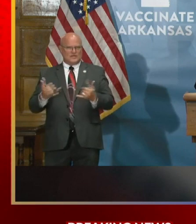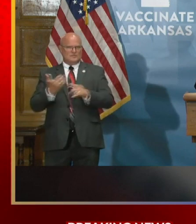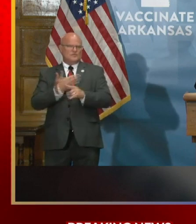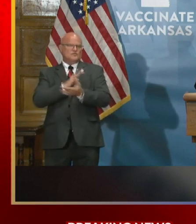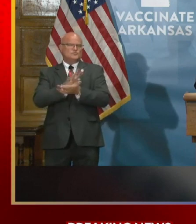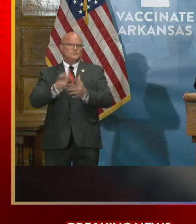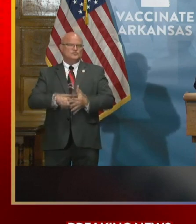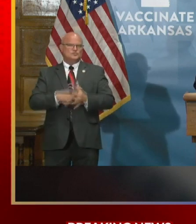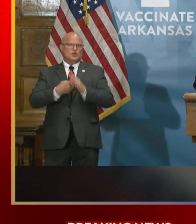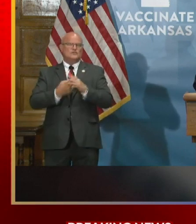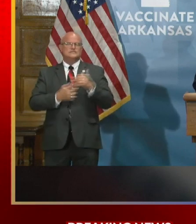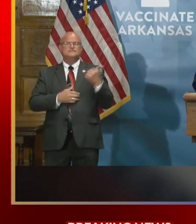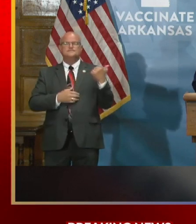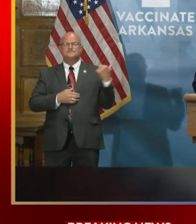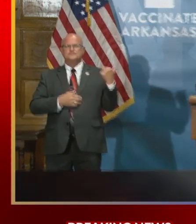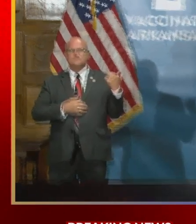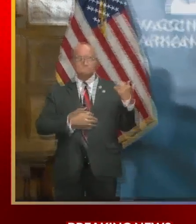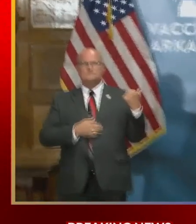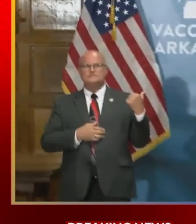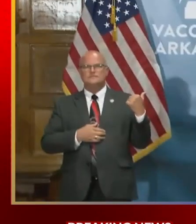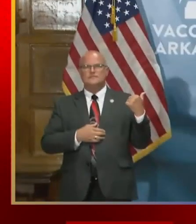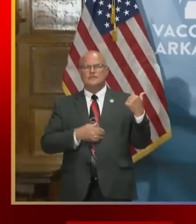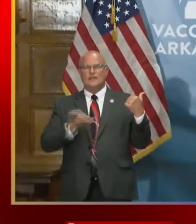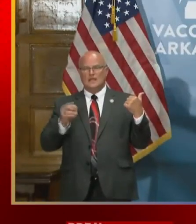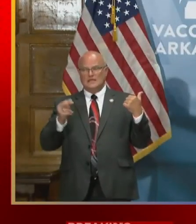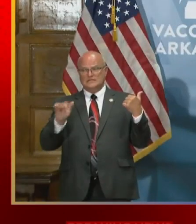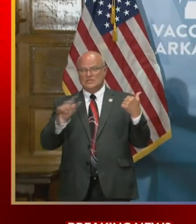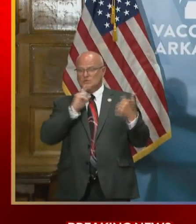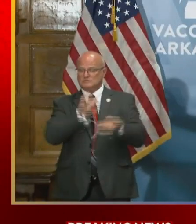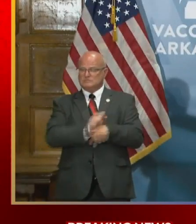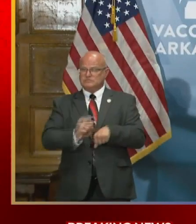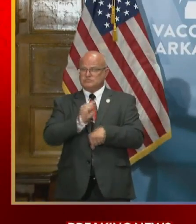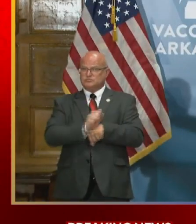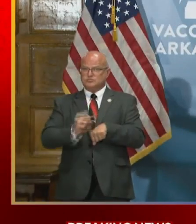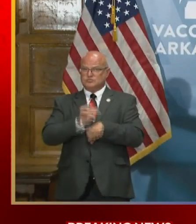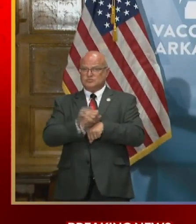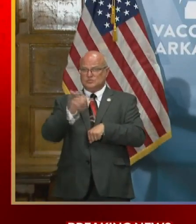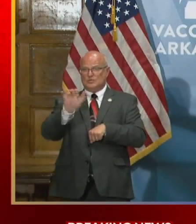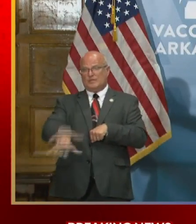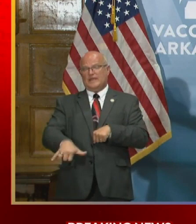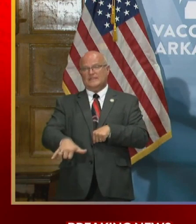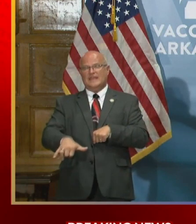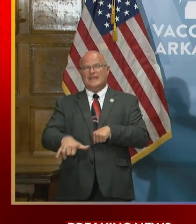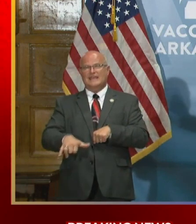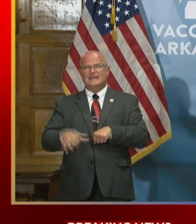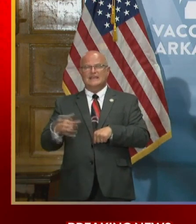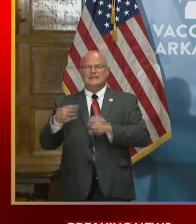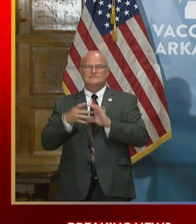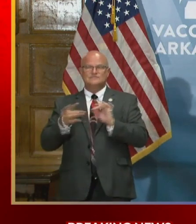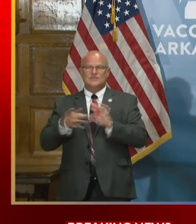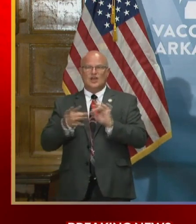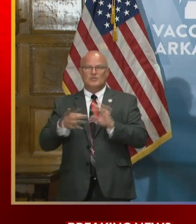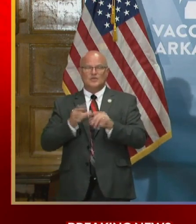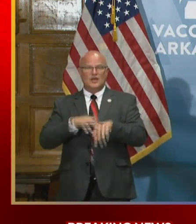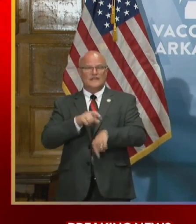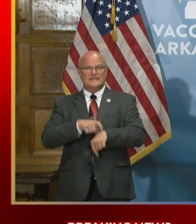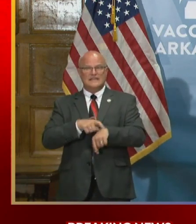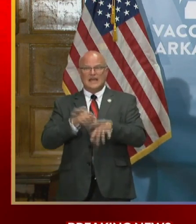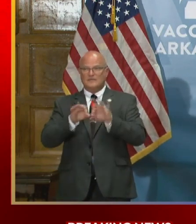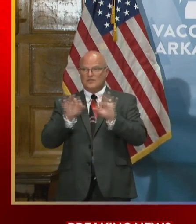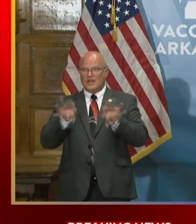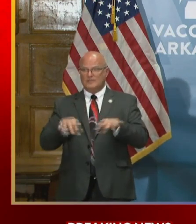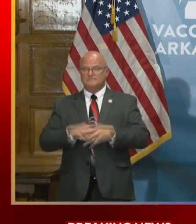school starts? Well, and Johnny's really worked hard on that. And can you comment as to on the time